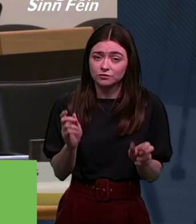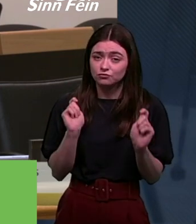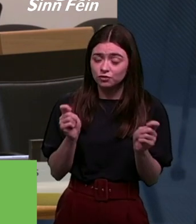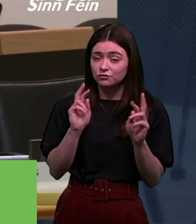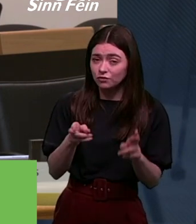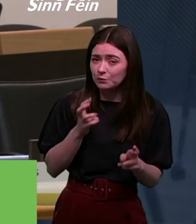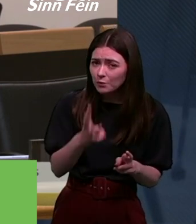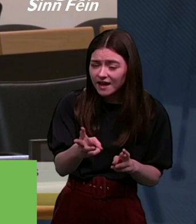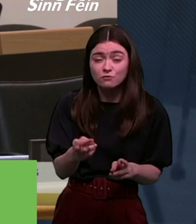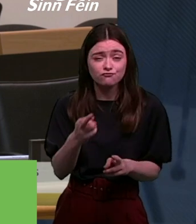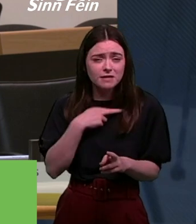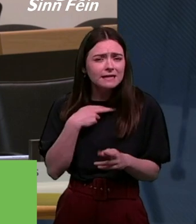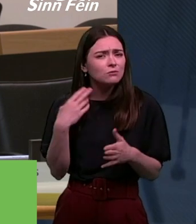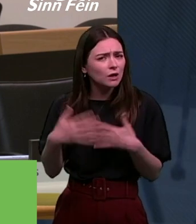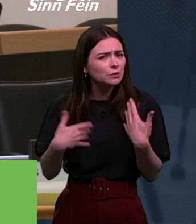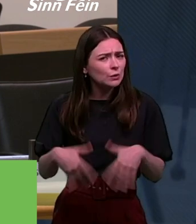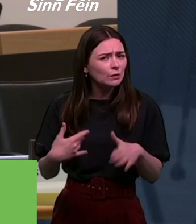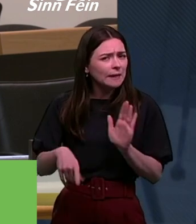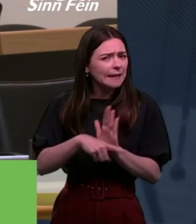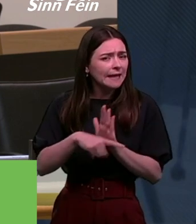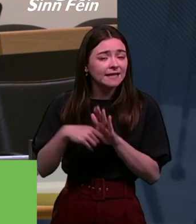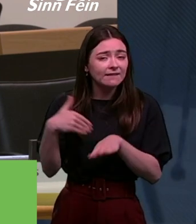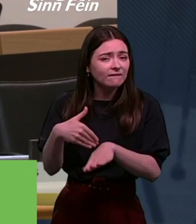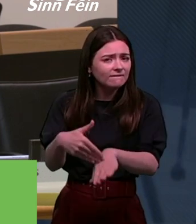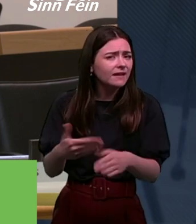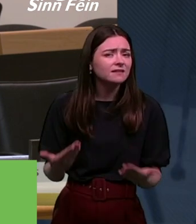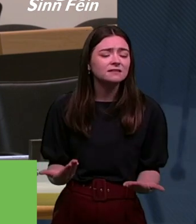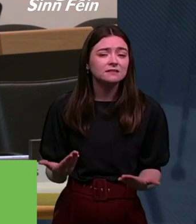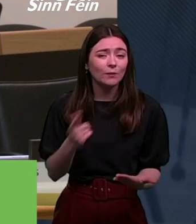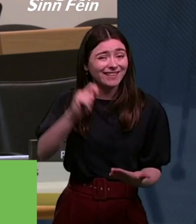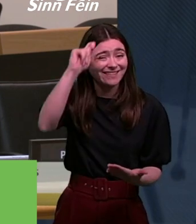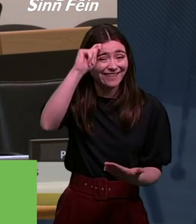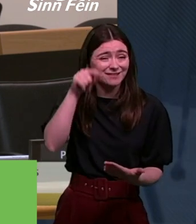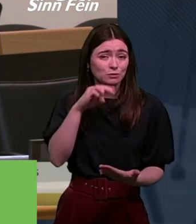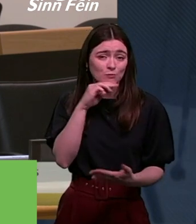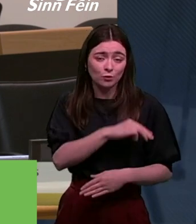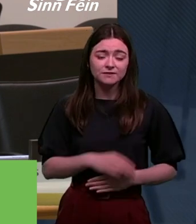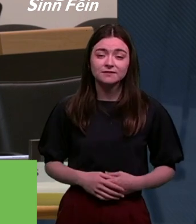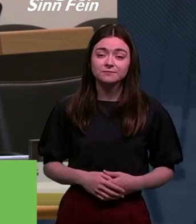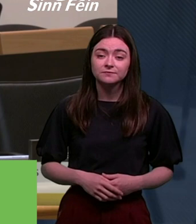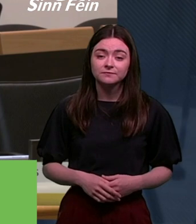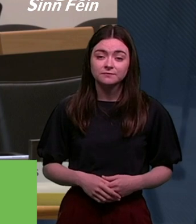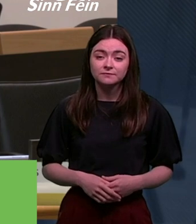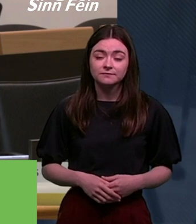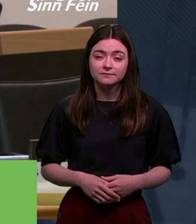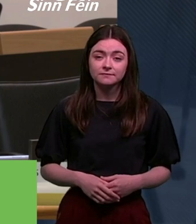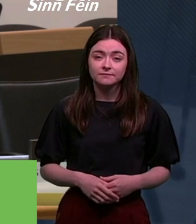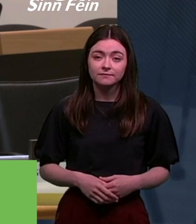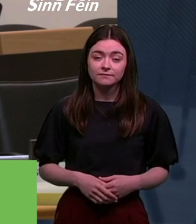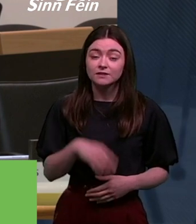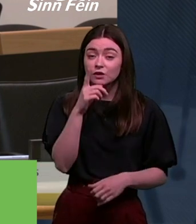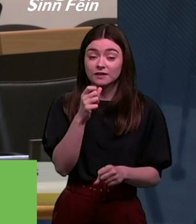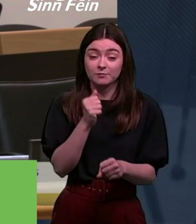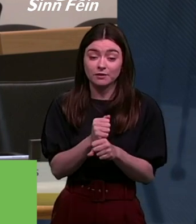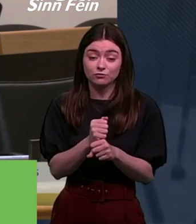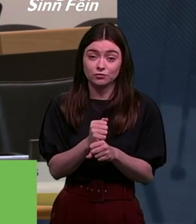going to do more harm than good. So I think that's the bottom line. And the issue of